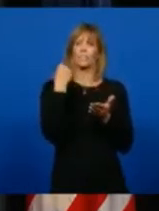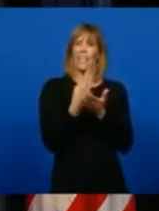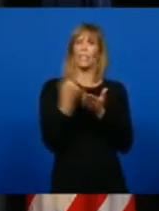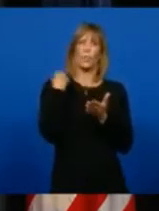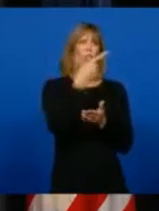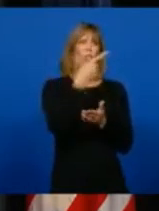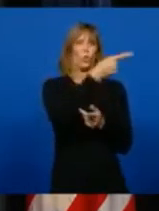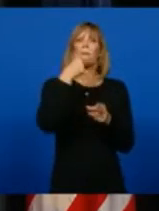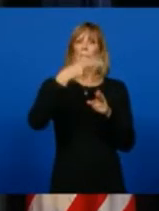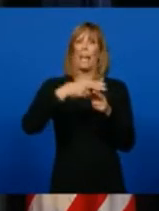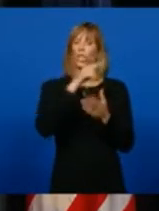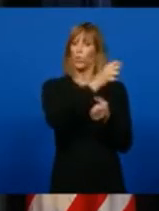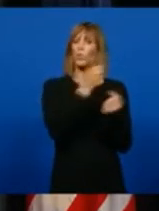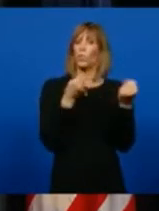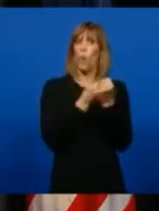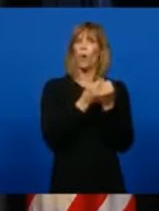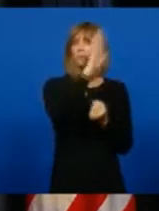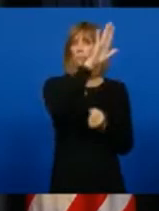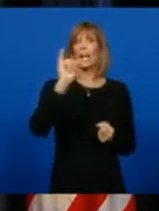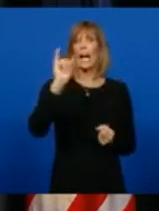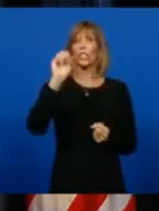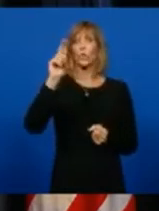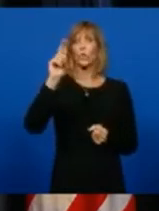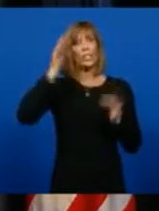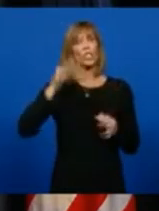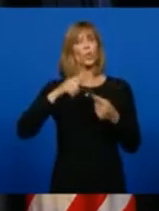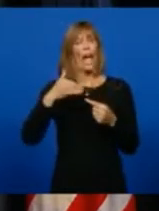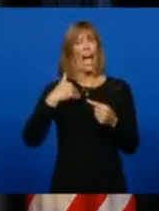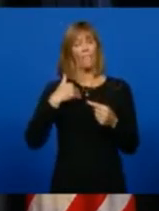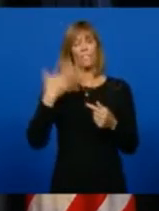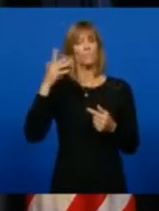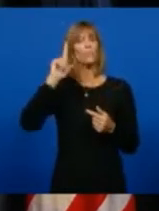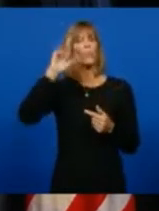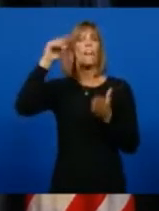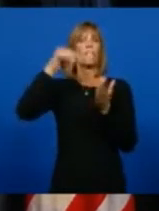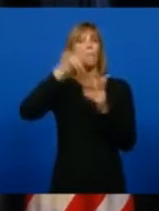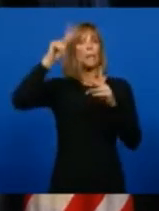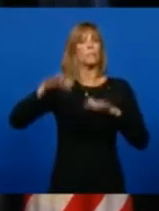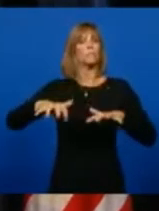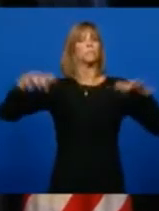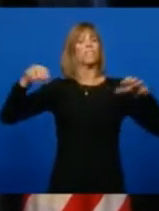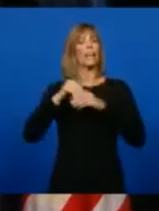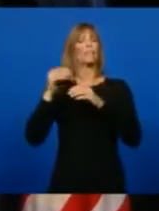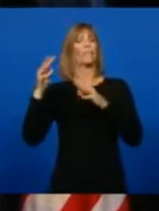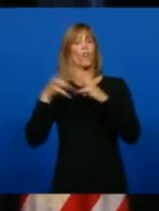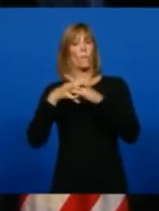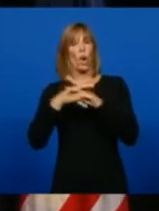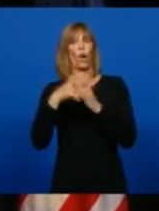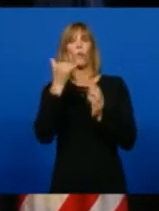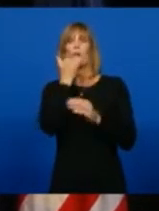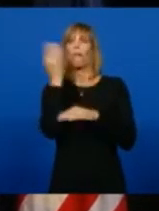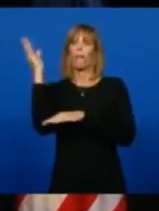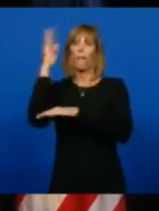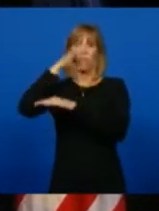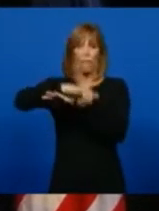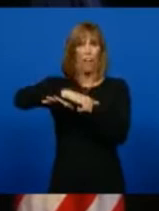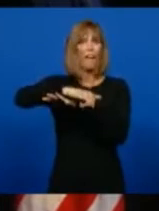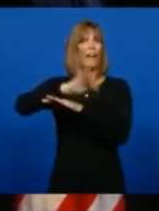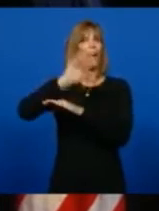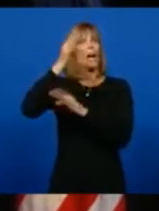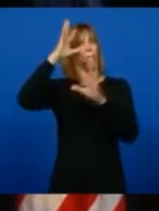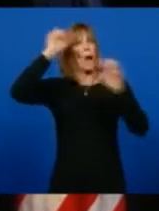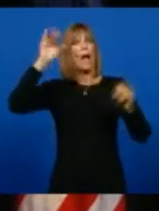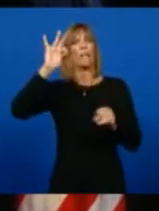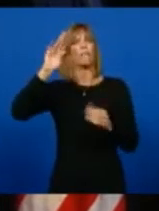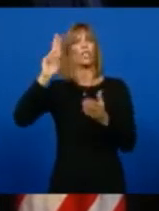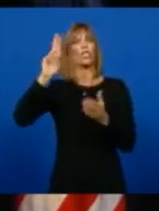had said you supported the decision for them to have limited fans in the stands. From what we learned later in the day, apparently the president of the